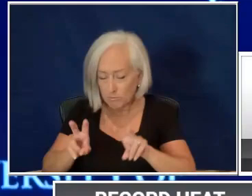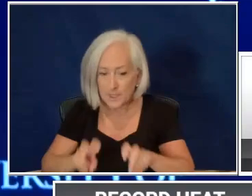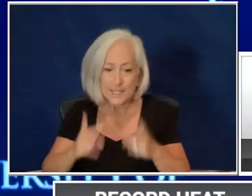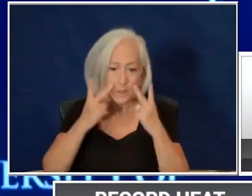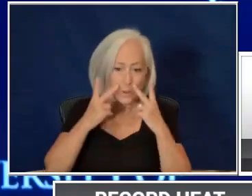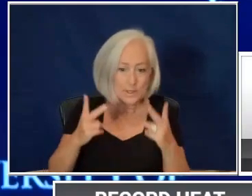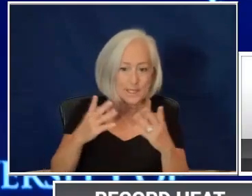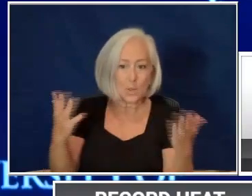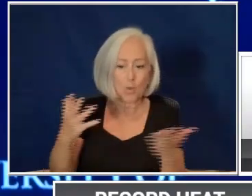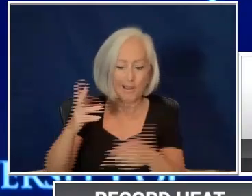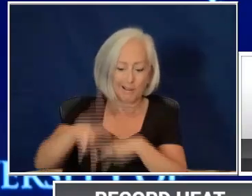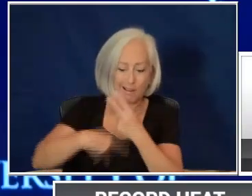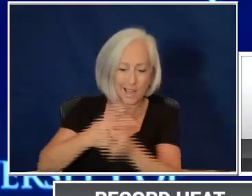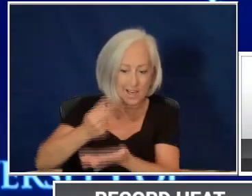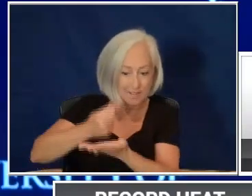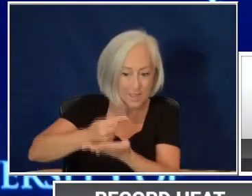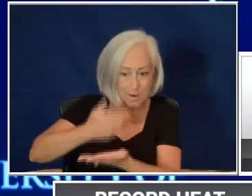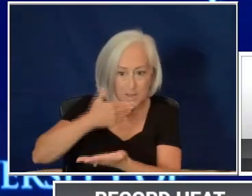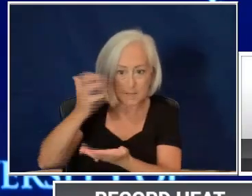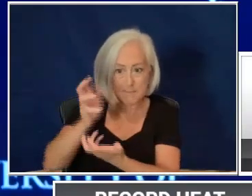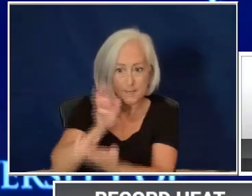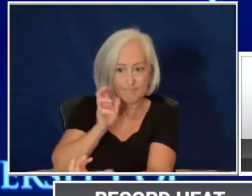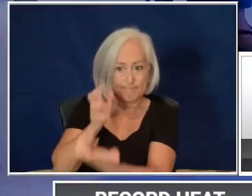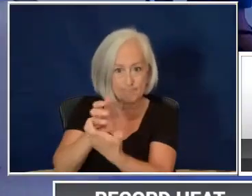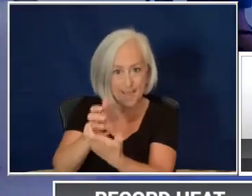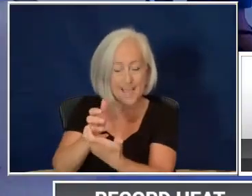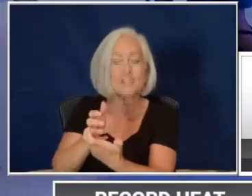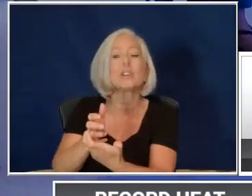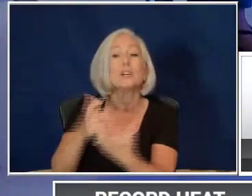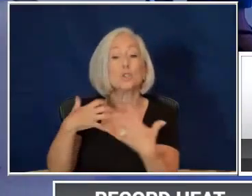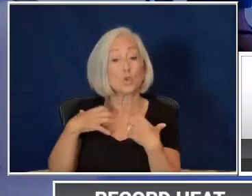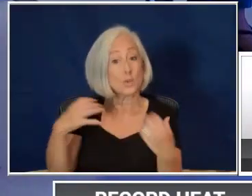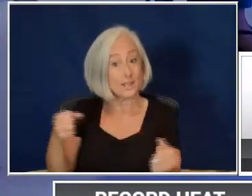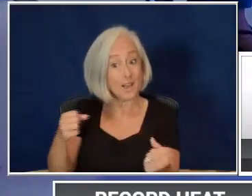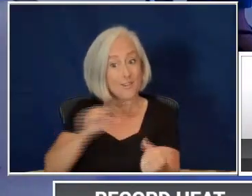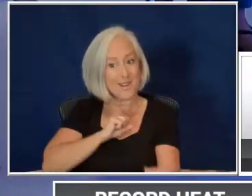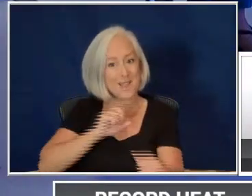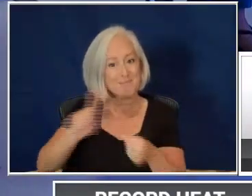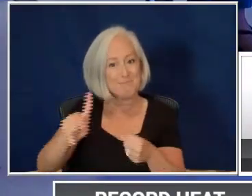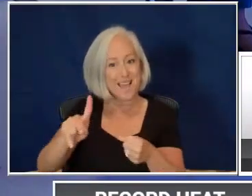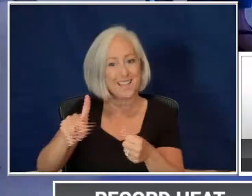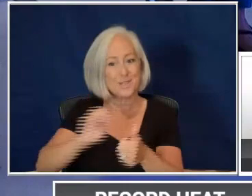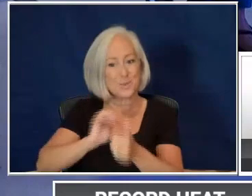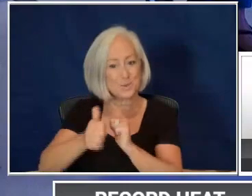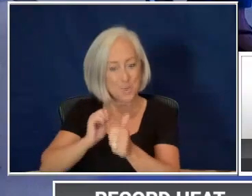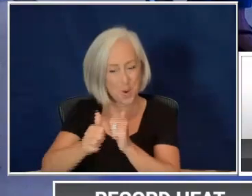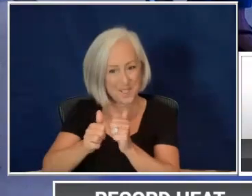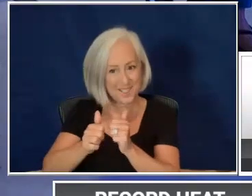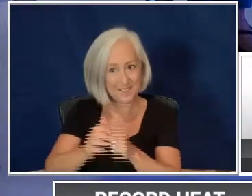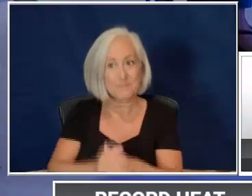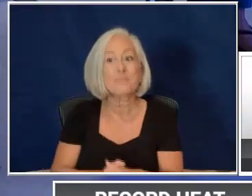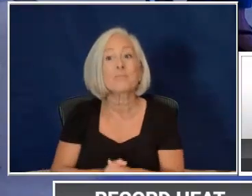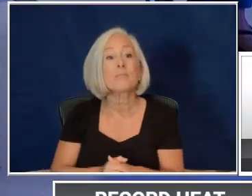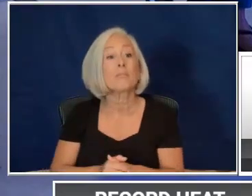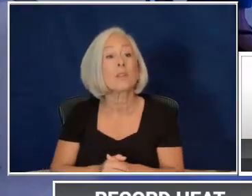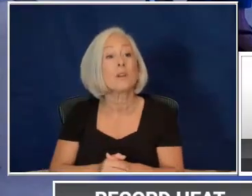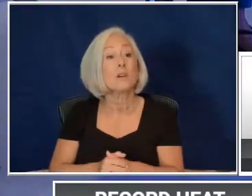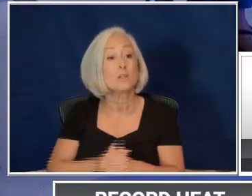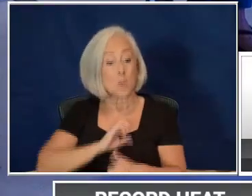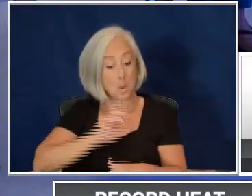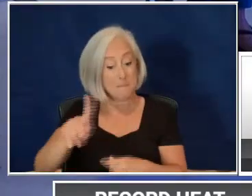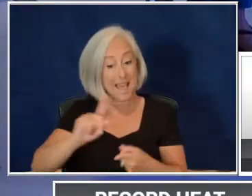prescription so they could help recover and get back to sport. So oftentimes that getting back to sport sometimes takes a different